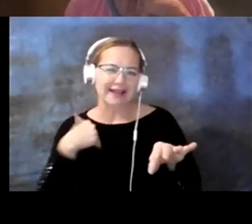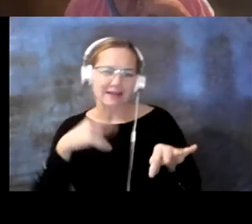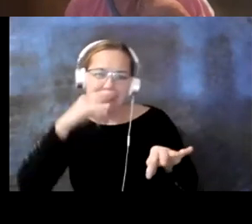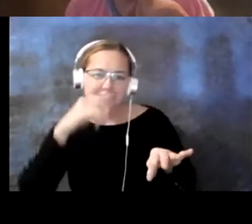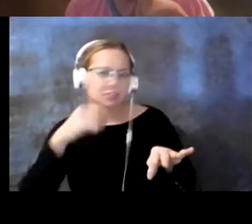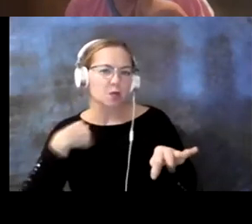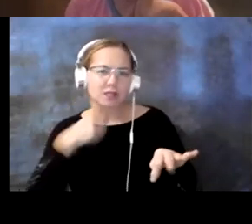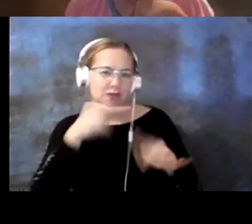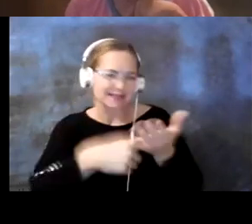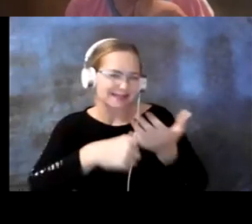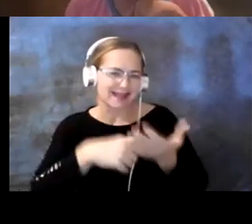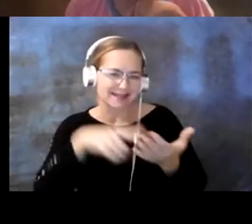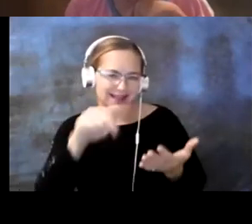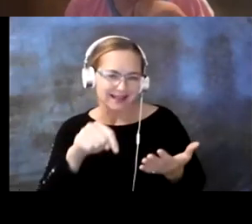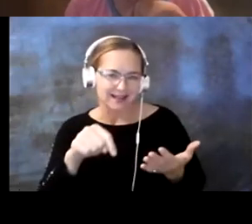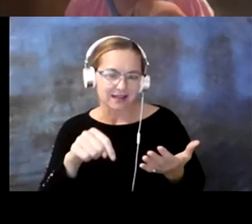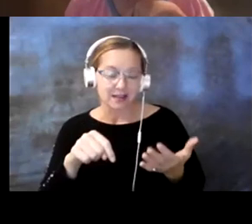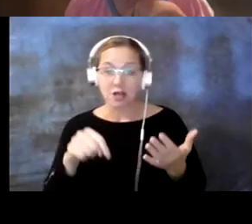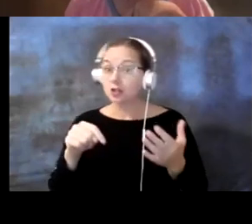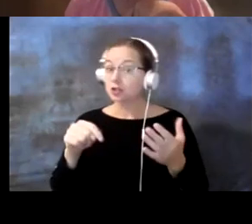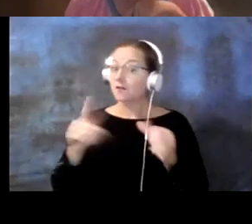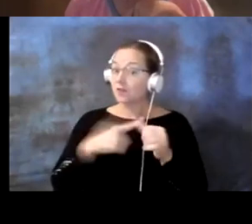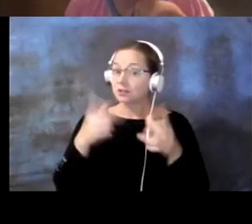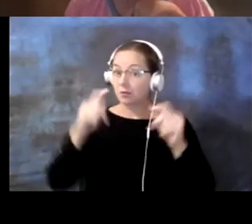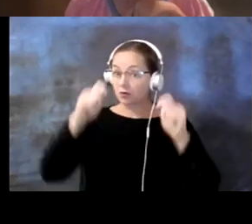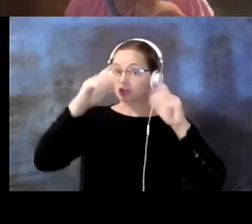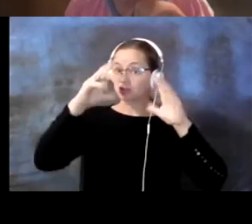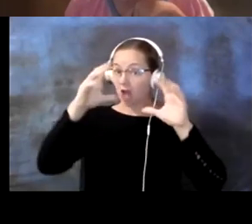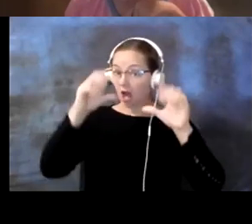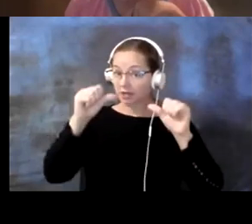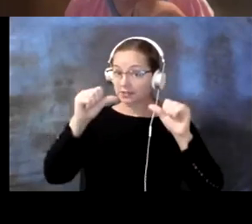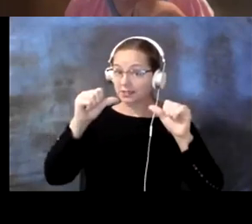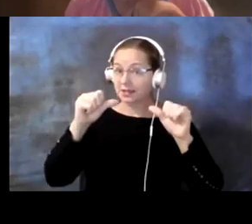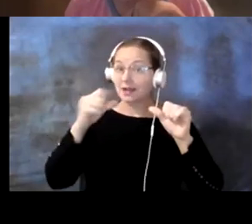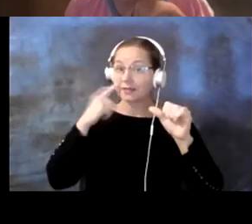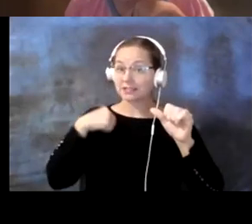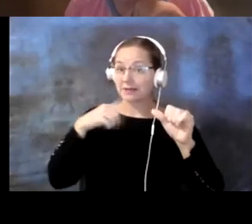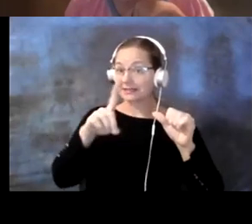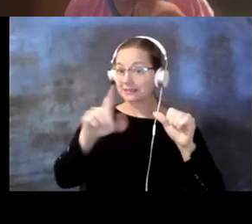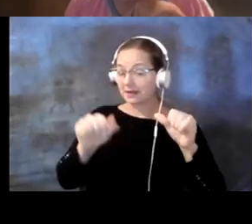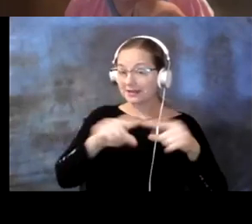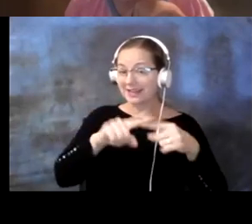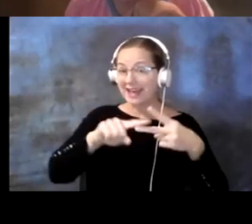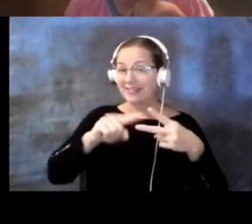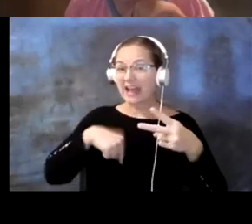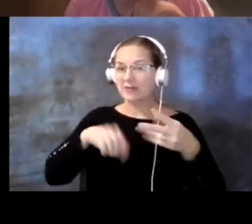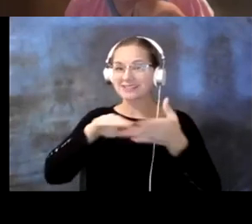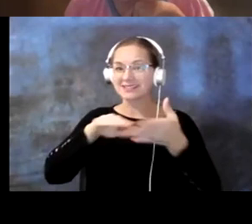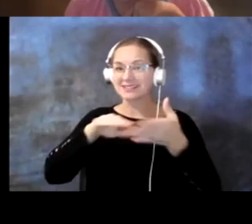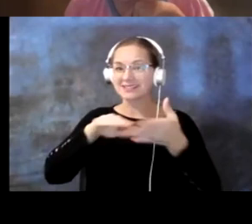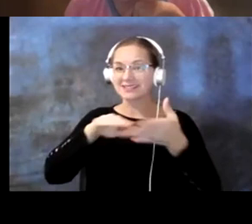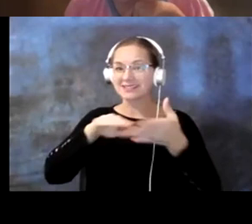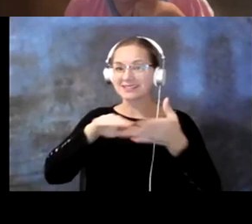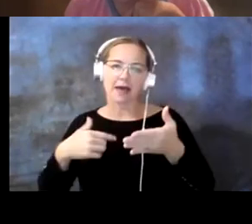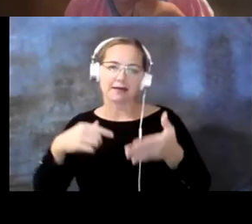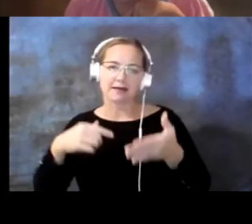only were people shocked about my disability, but then I was dismissed because of my orientation. So I think those are the two